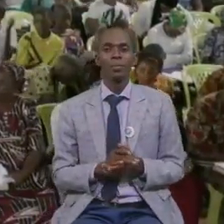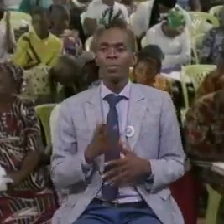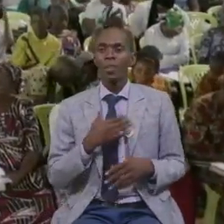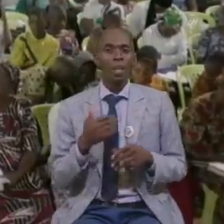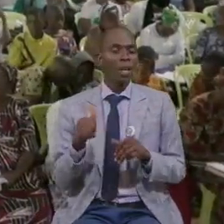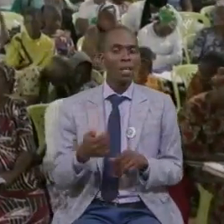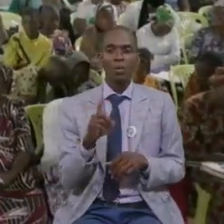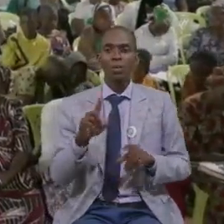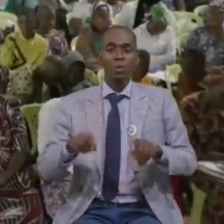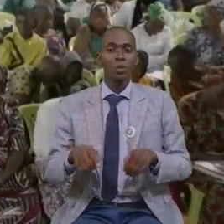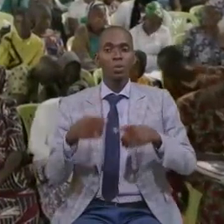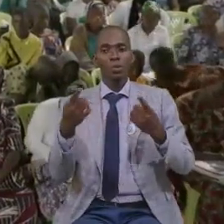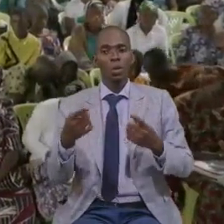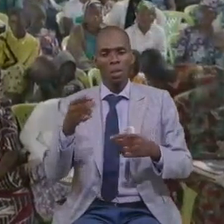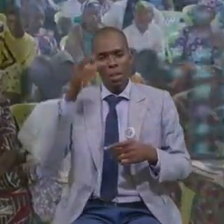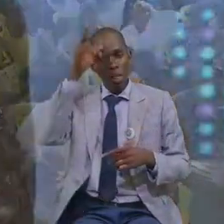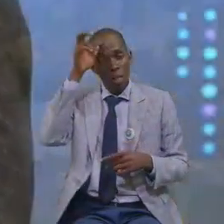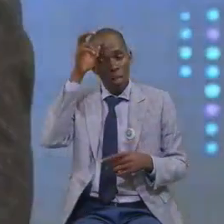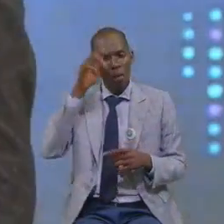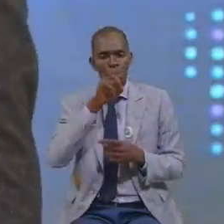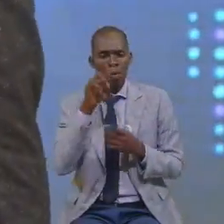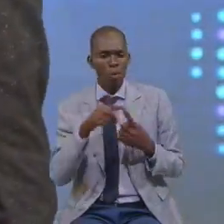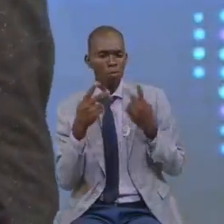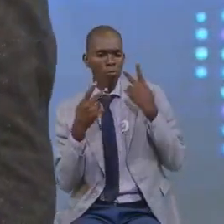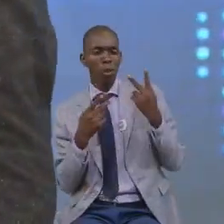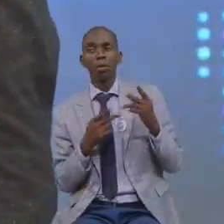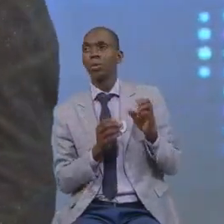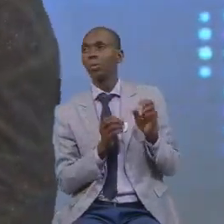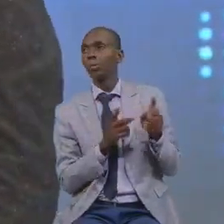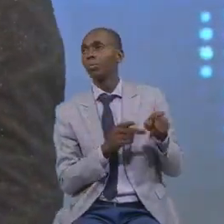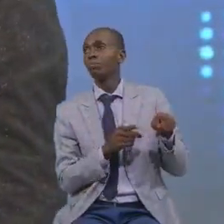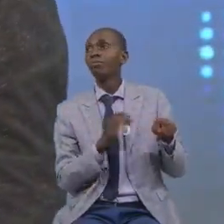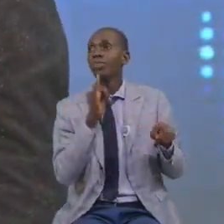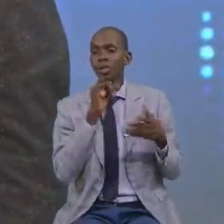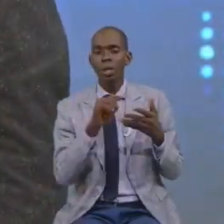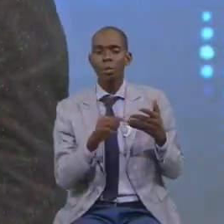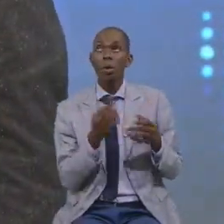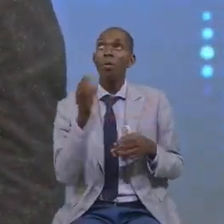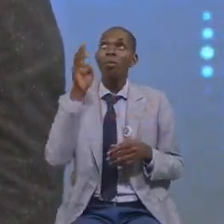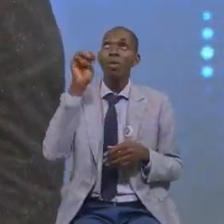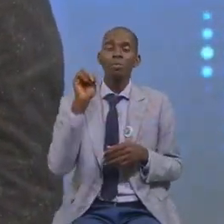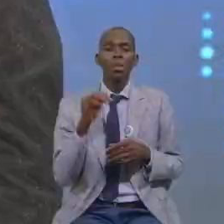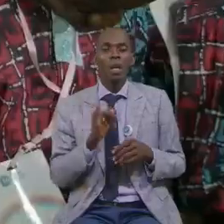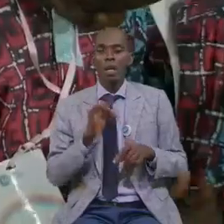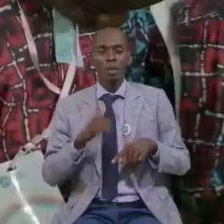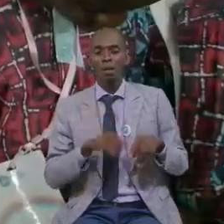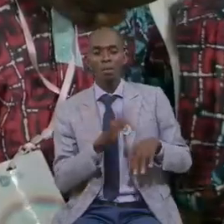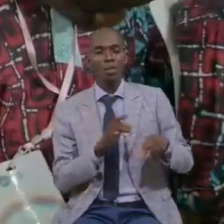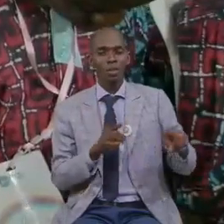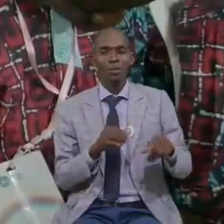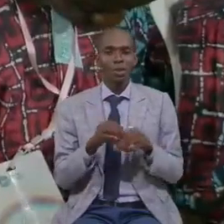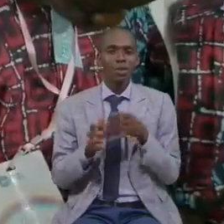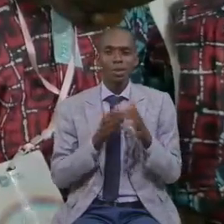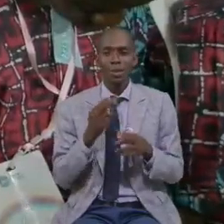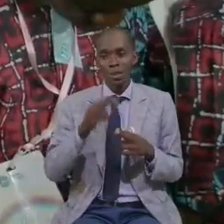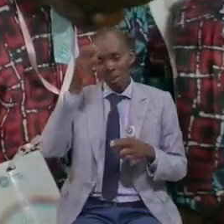go, Satan, when he sees you, say, okay, that's one of them, I cannot touch him. He